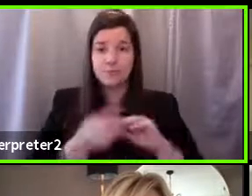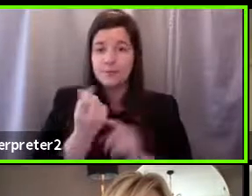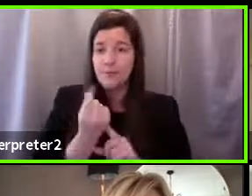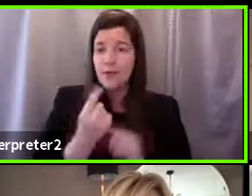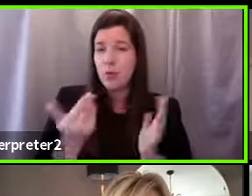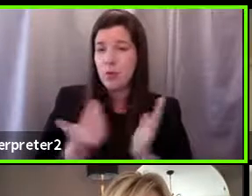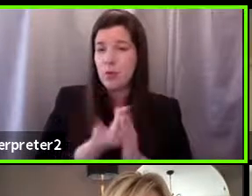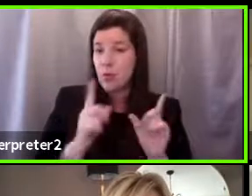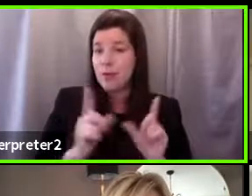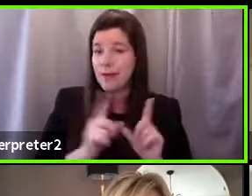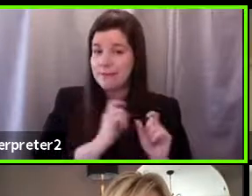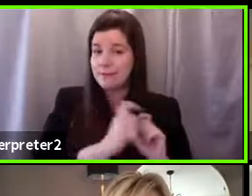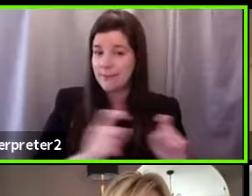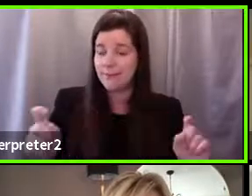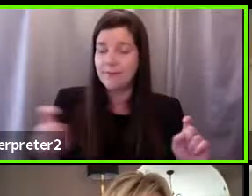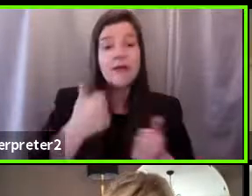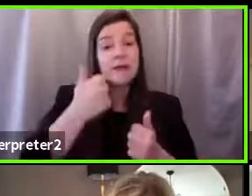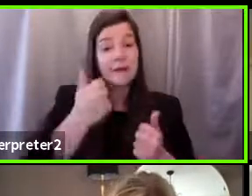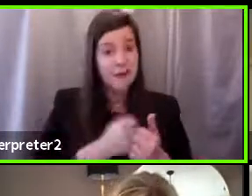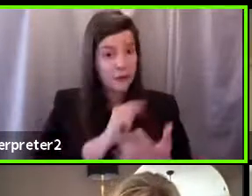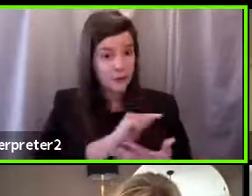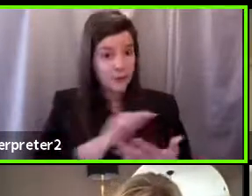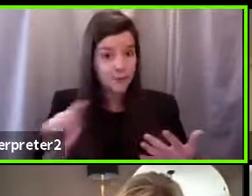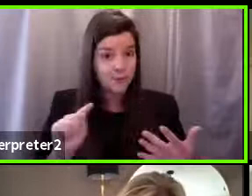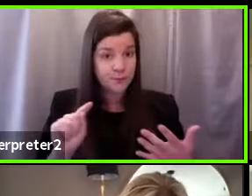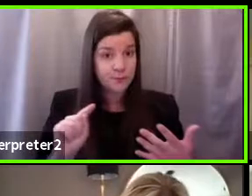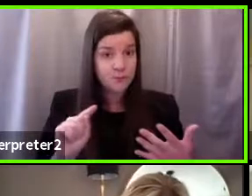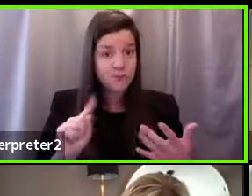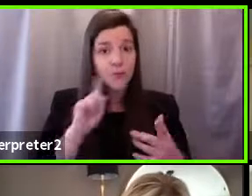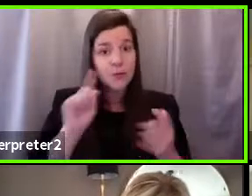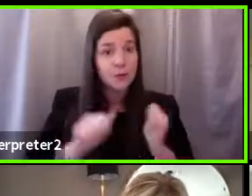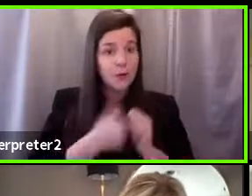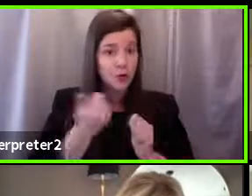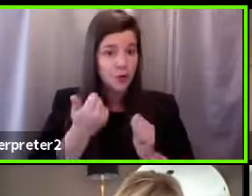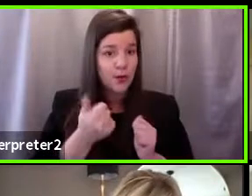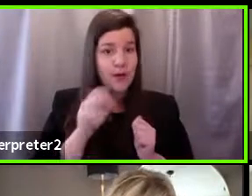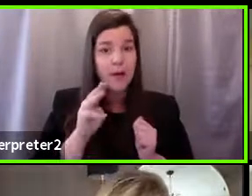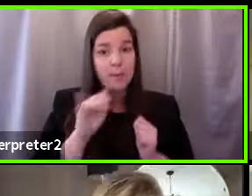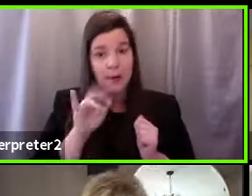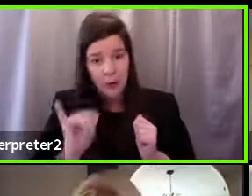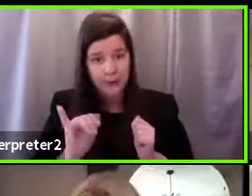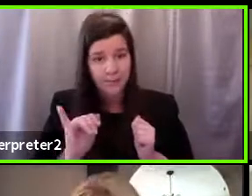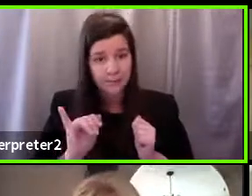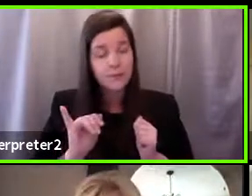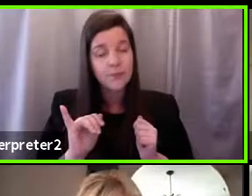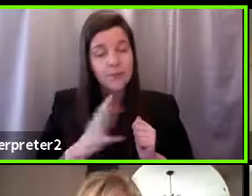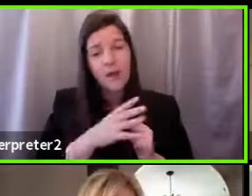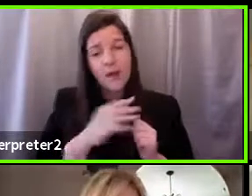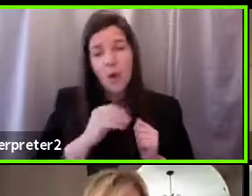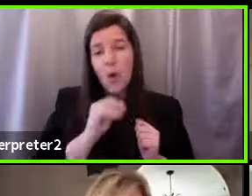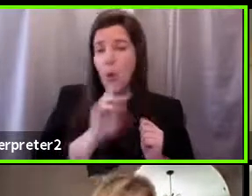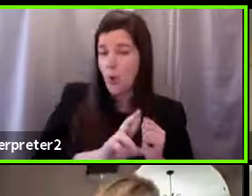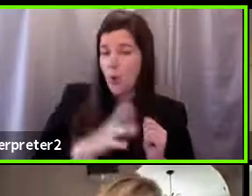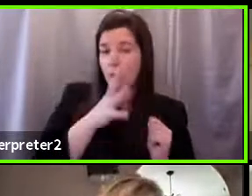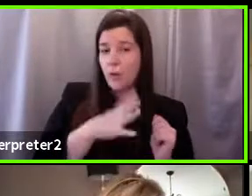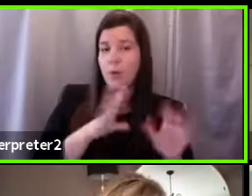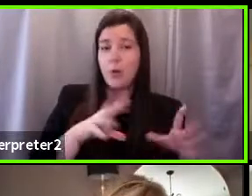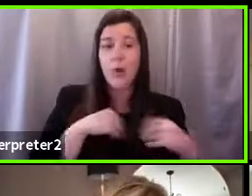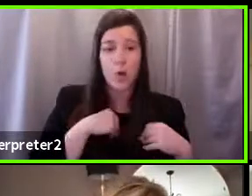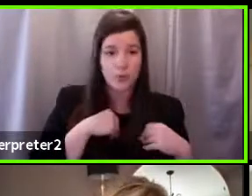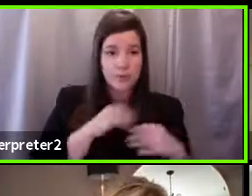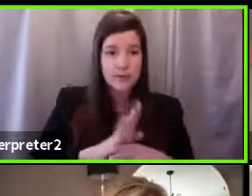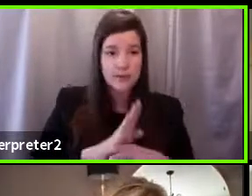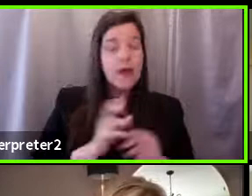licenses. Each of those licenses were awarded to a majority, minority, or women-owned firm. Of